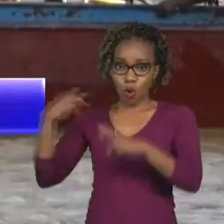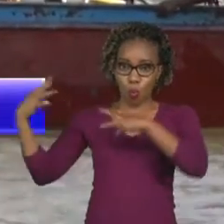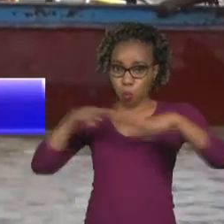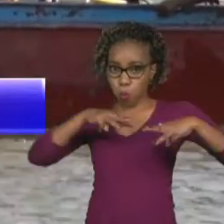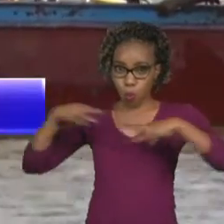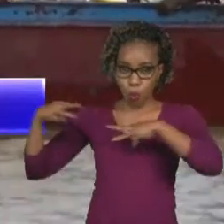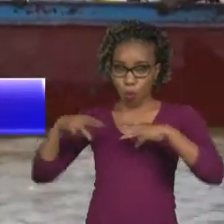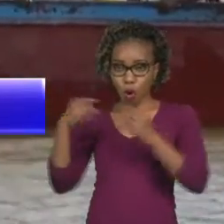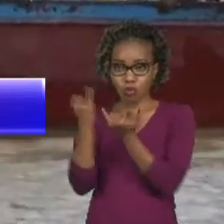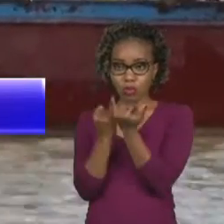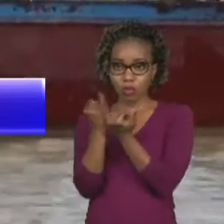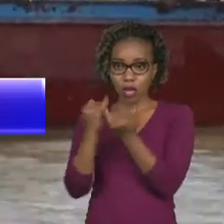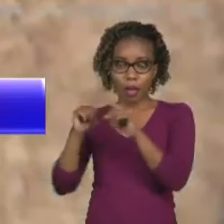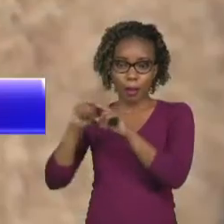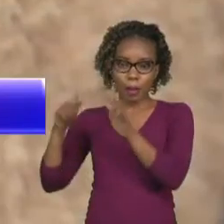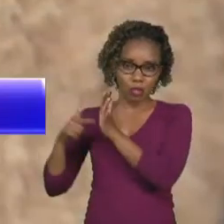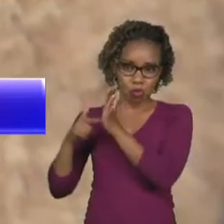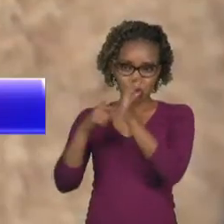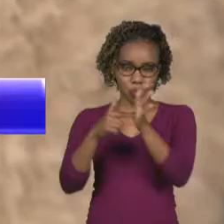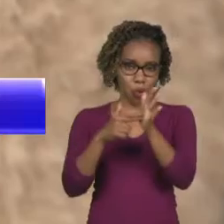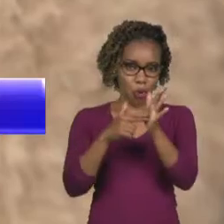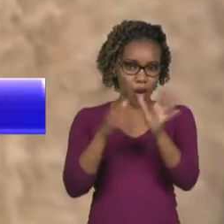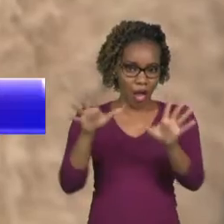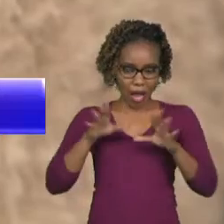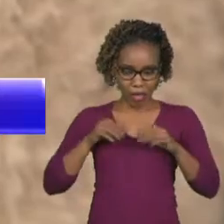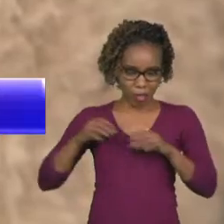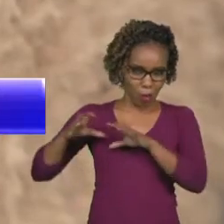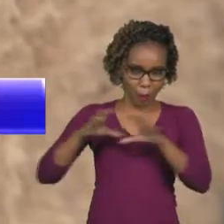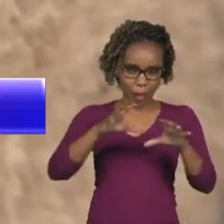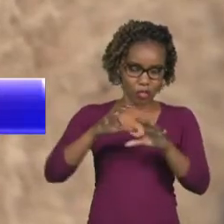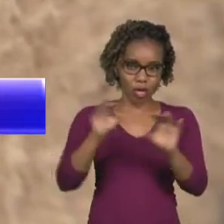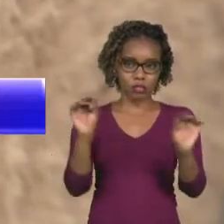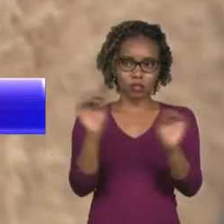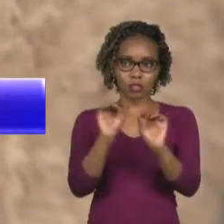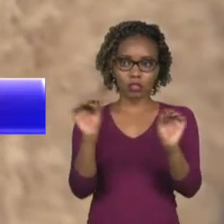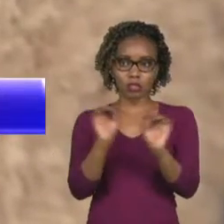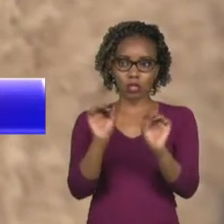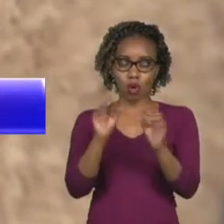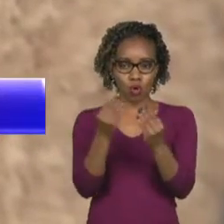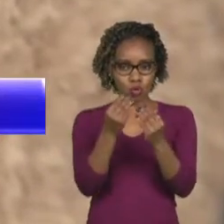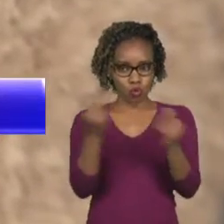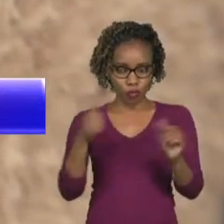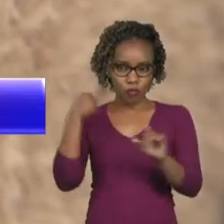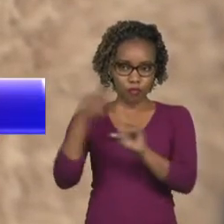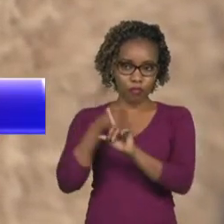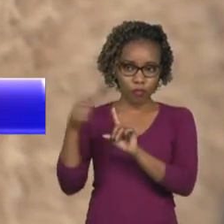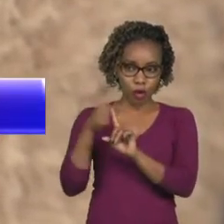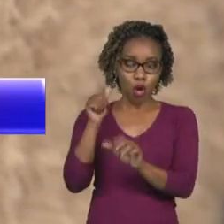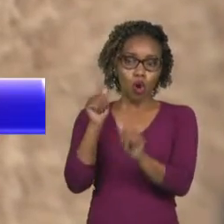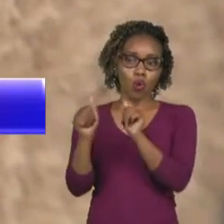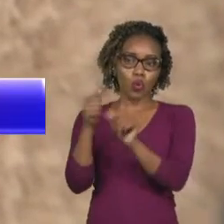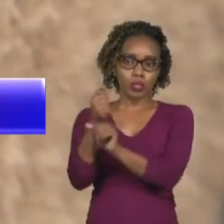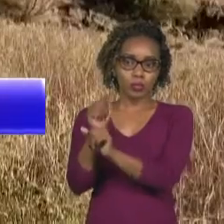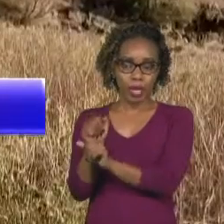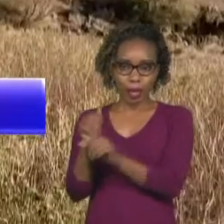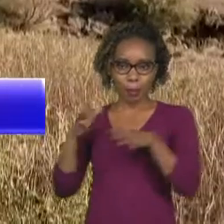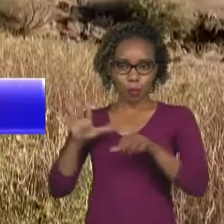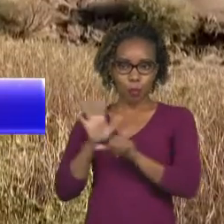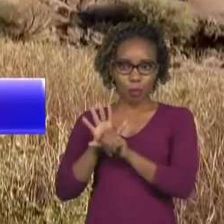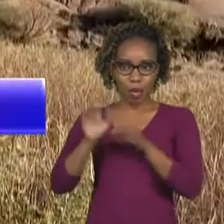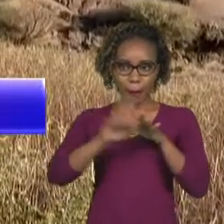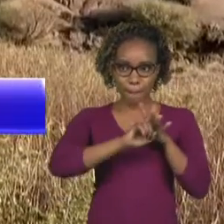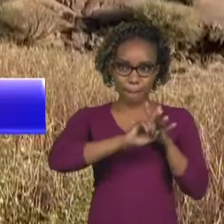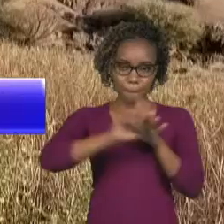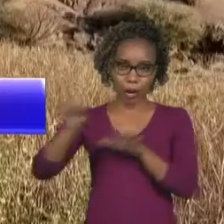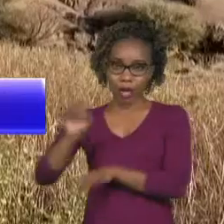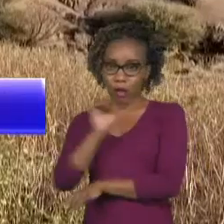while showing no signs of bowing to international pressure for a halt to the conflict that has caused tens of thousands to flee and